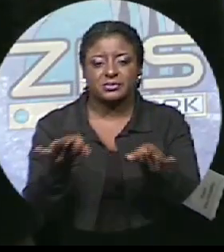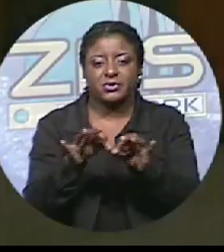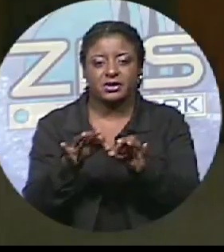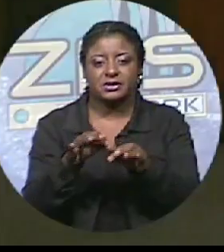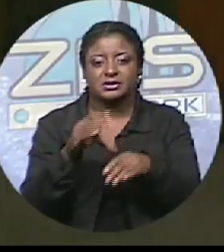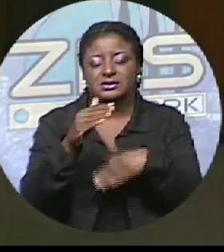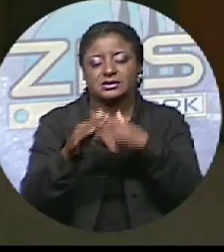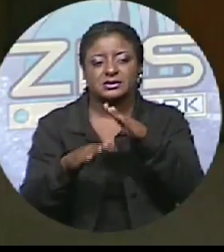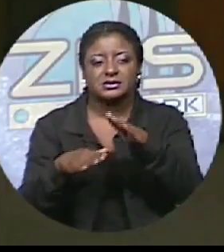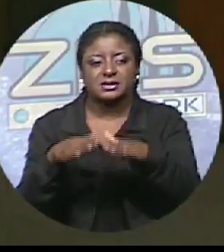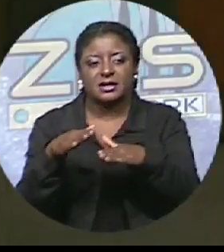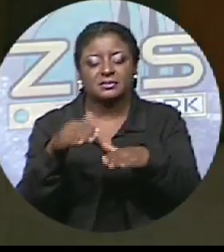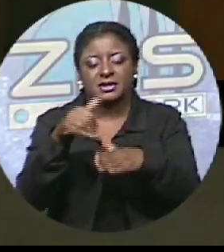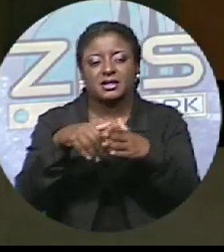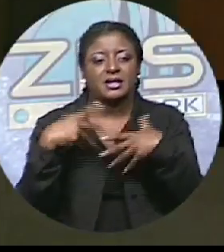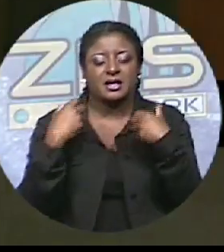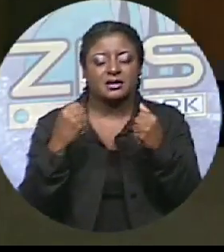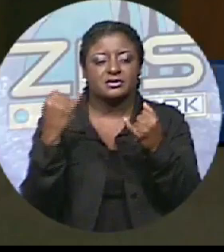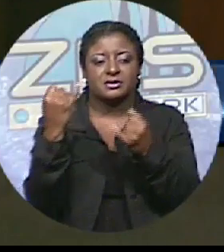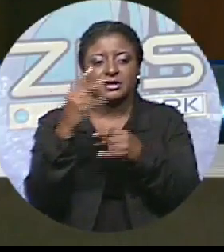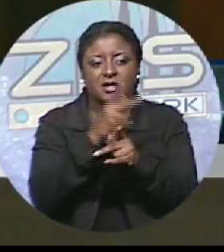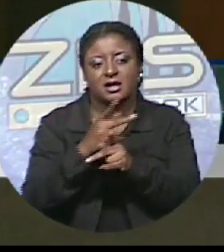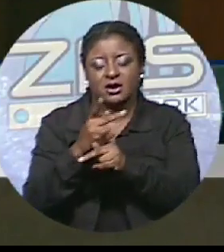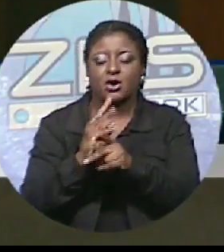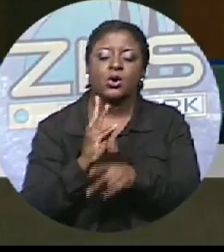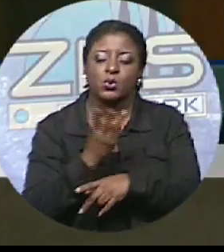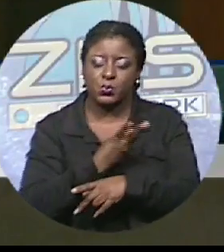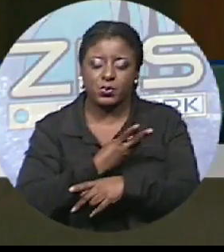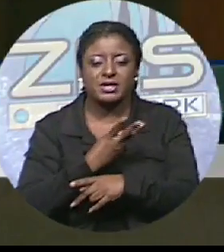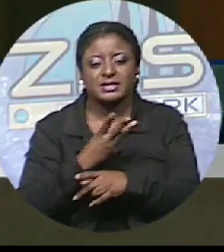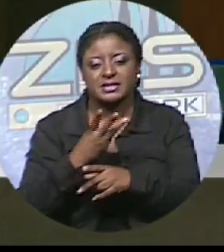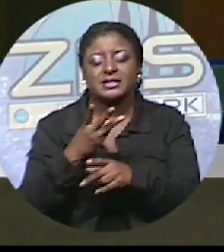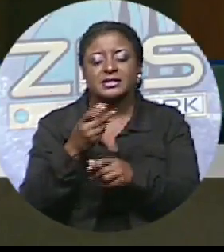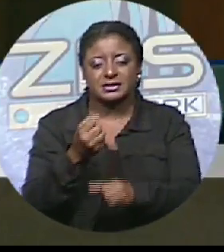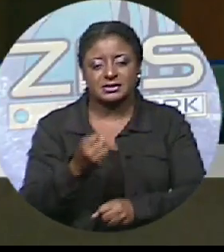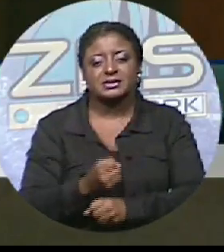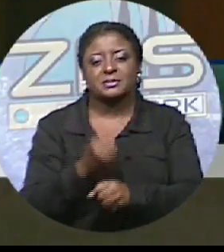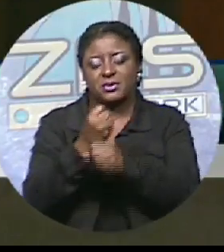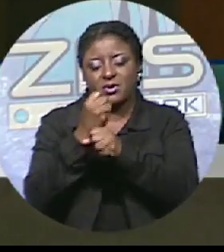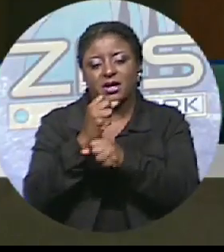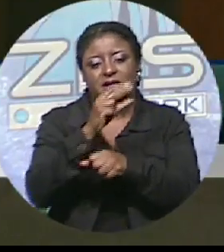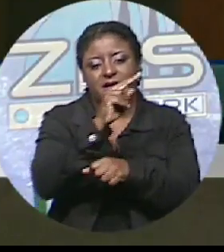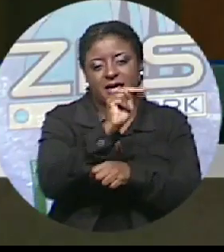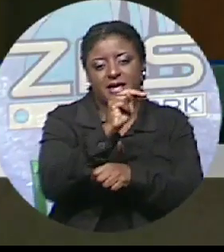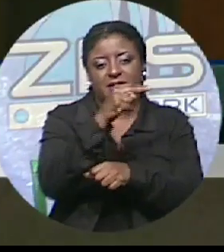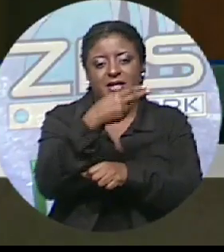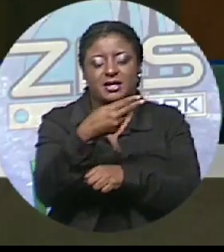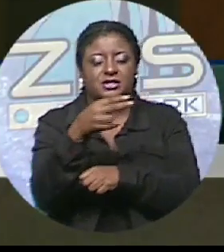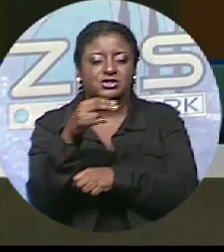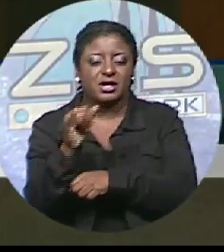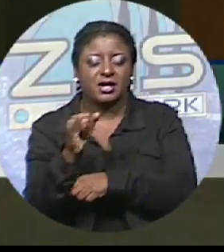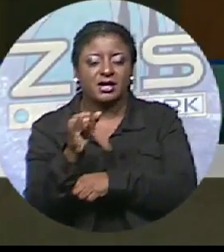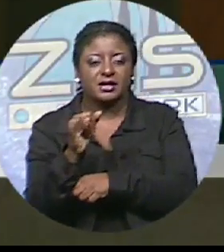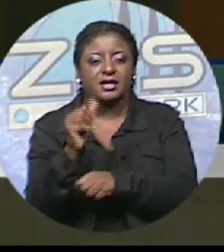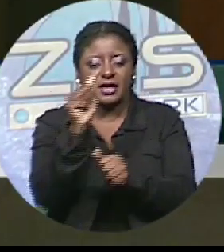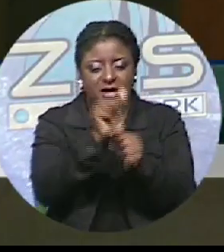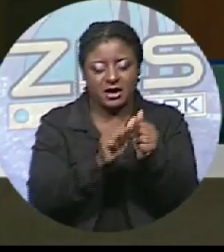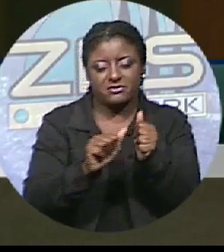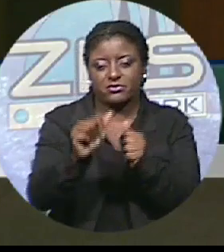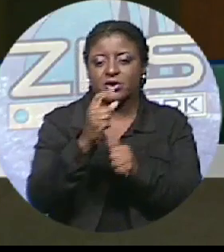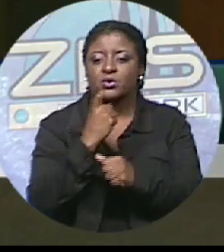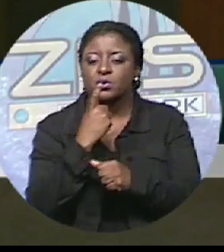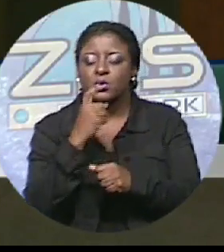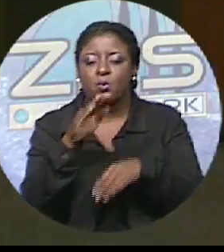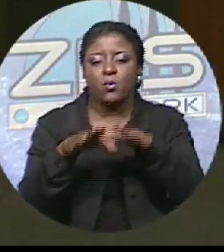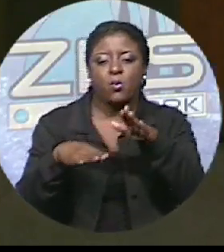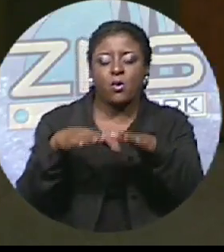Indeed, we are supportive of the N.H.I. After all, are we not our brother's keeper? And I'll tell you something else. Everybody who walks through that